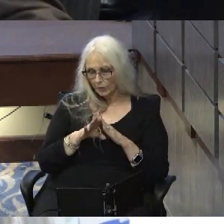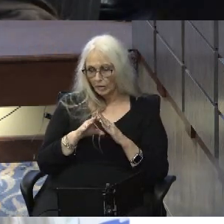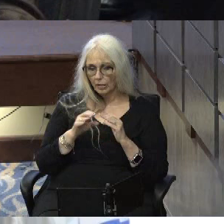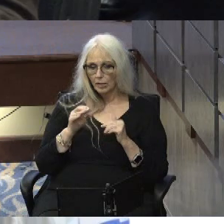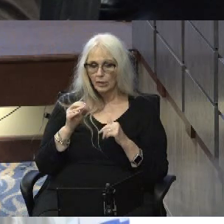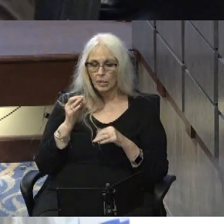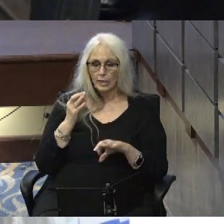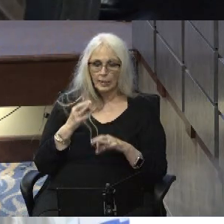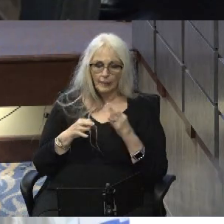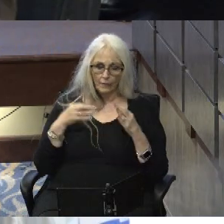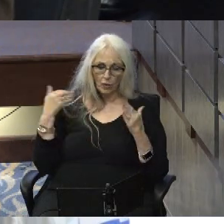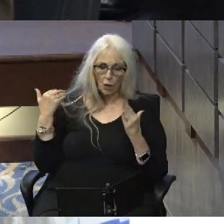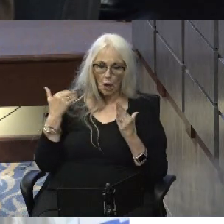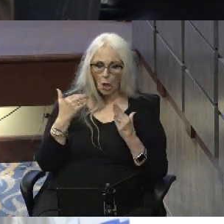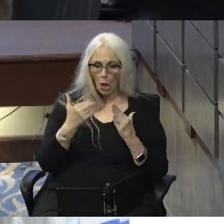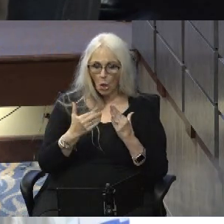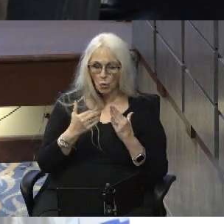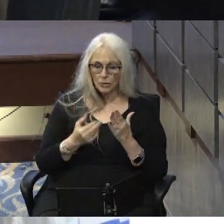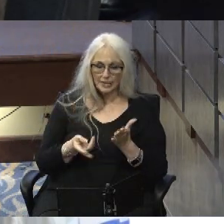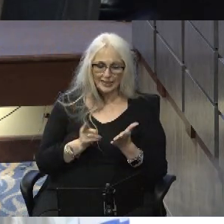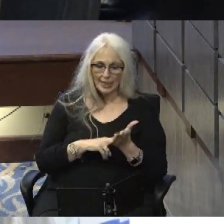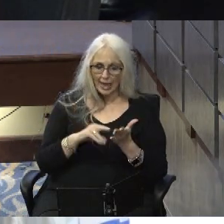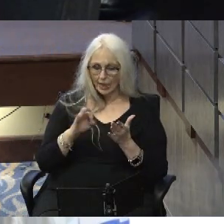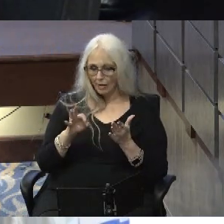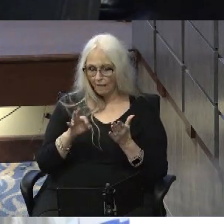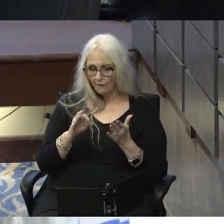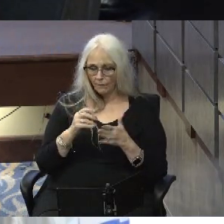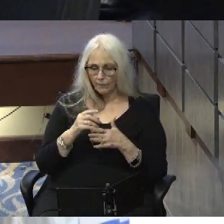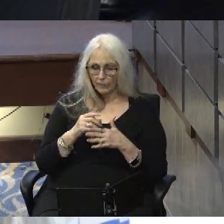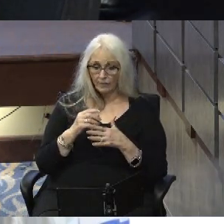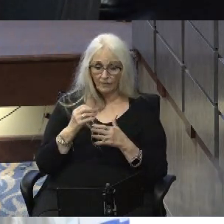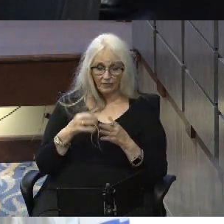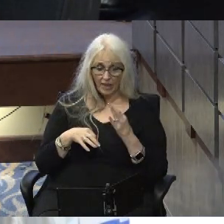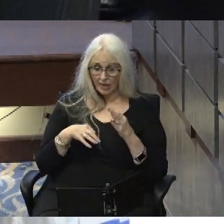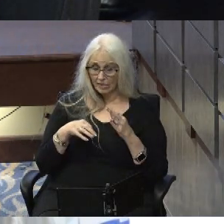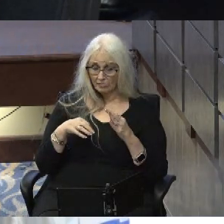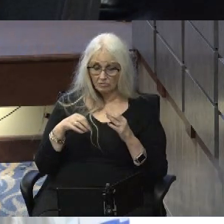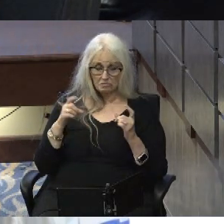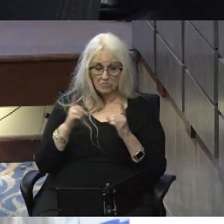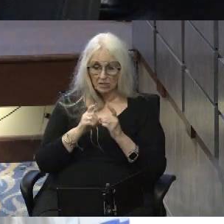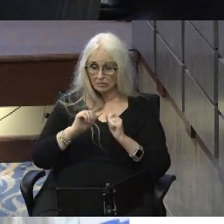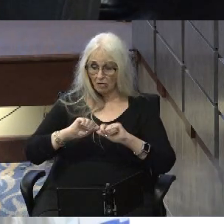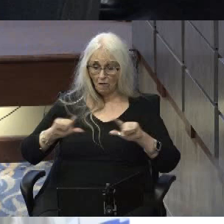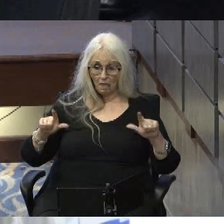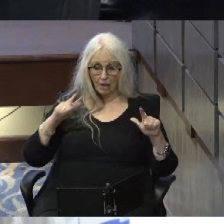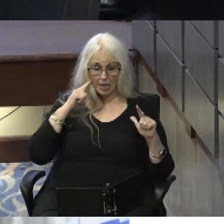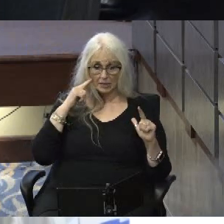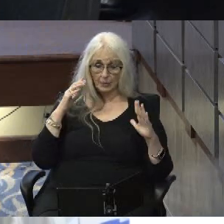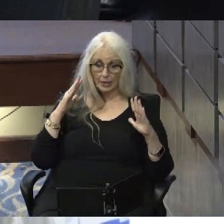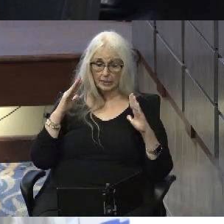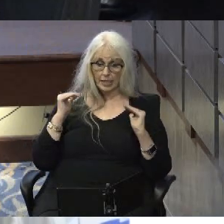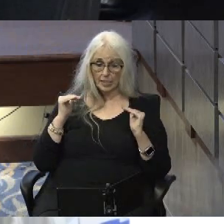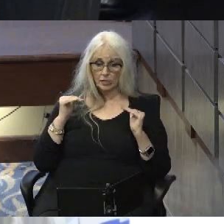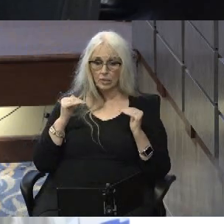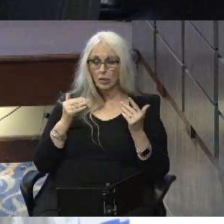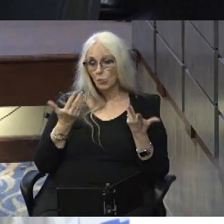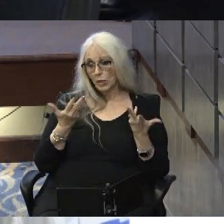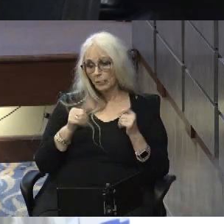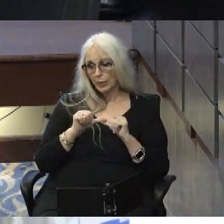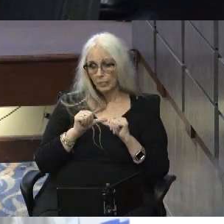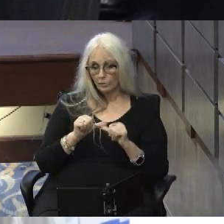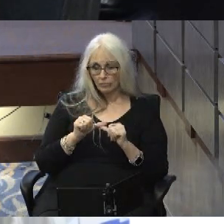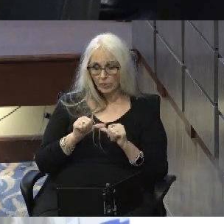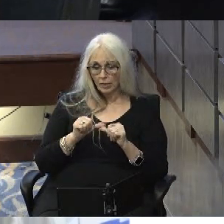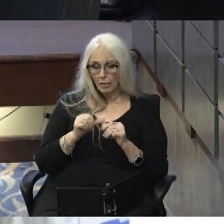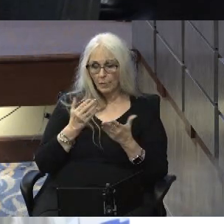if we're close to sign off, if what we've shown is in alignment with everybody's expectations, we could be to permit drawings in around